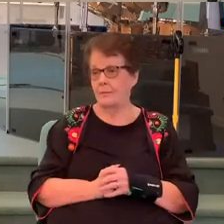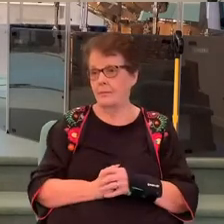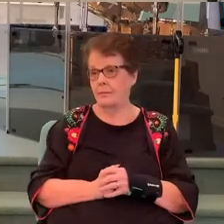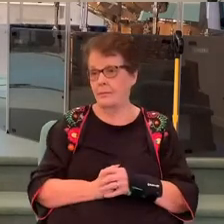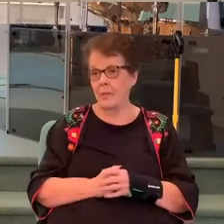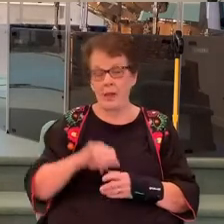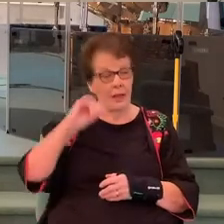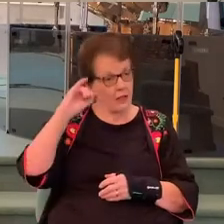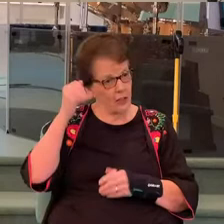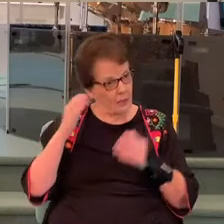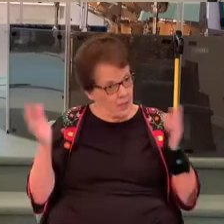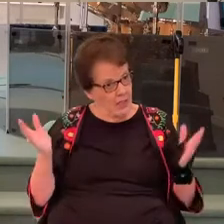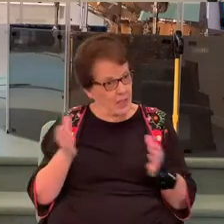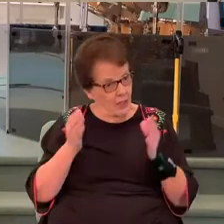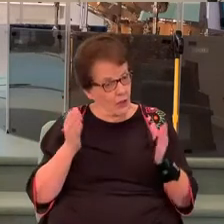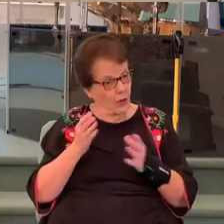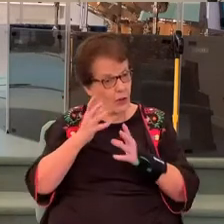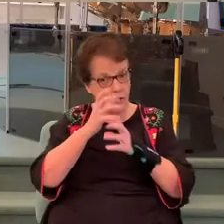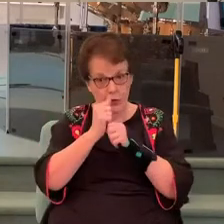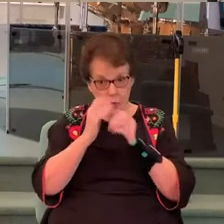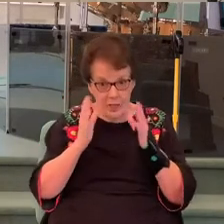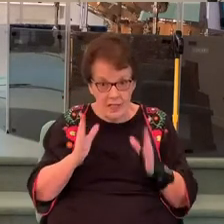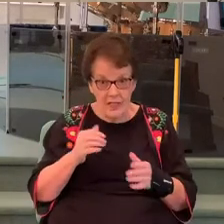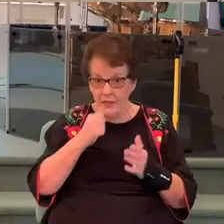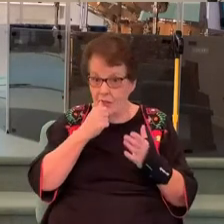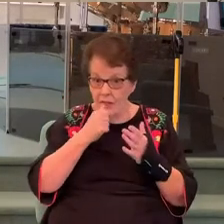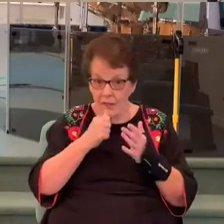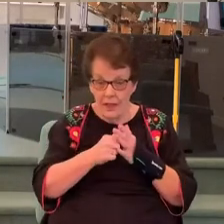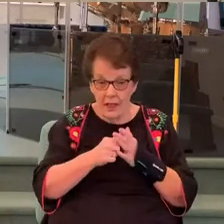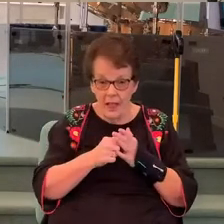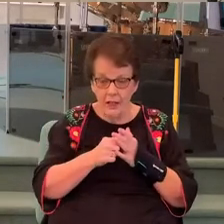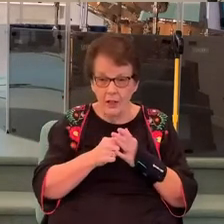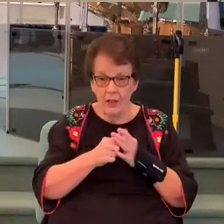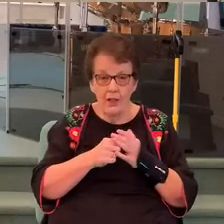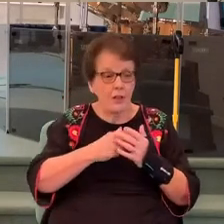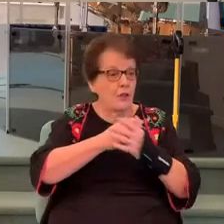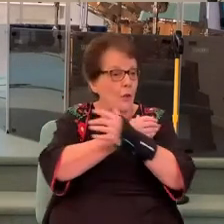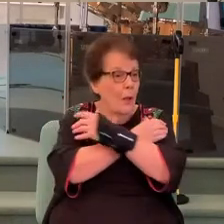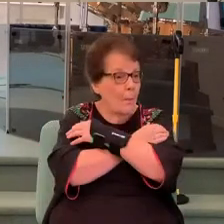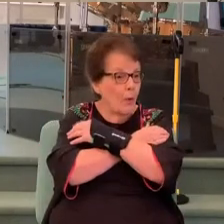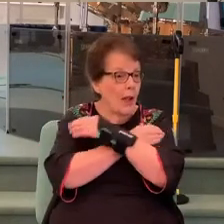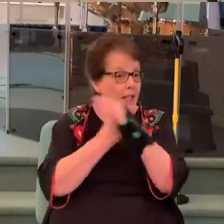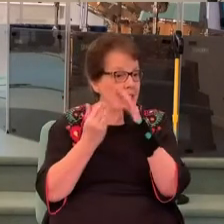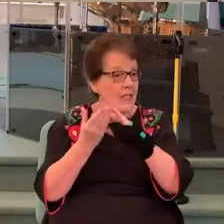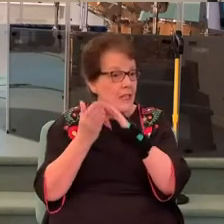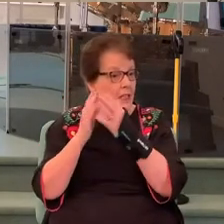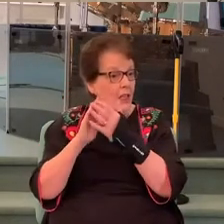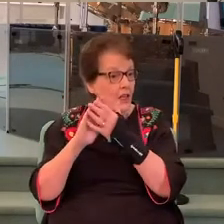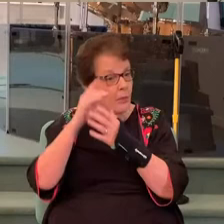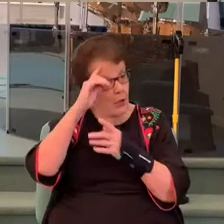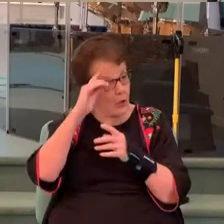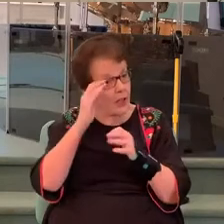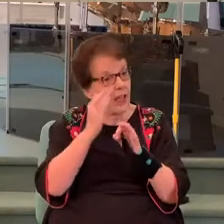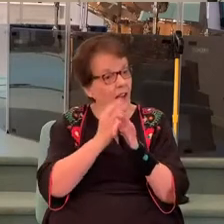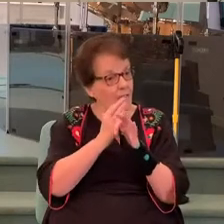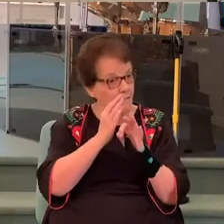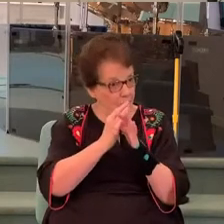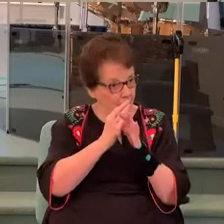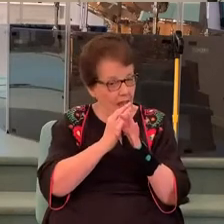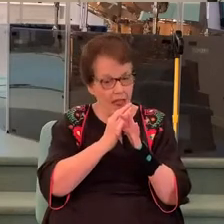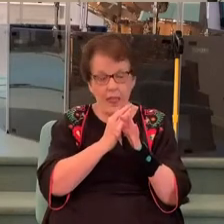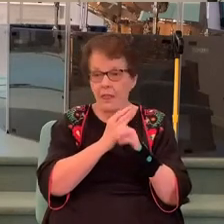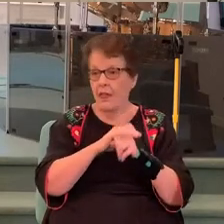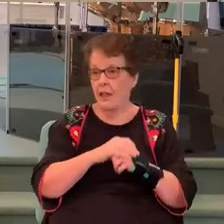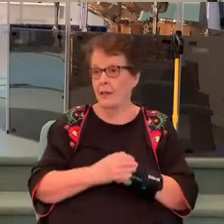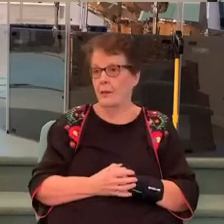recipients of his letter to discover and embrace the community of faith. And how can somebody pray for you if they do not know what you're